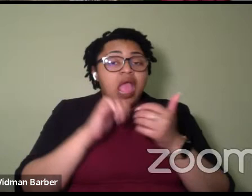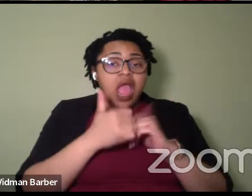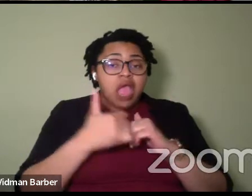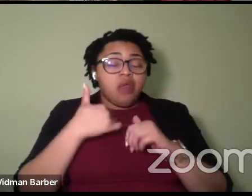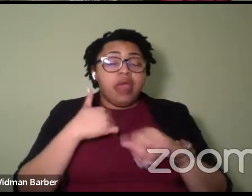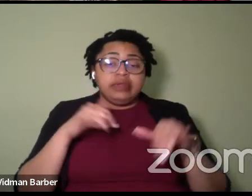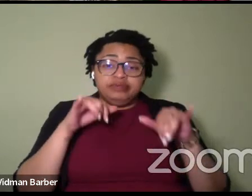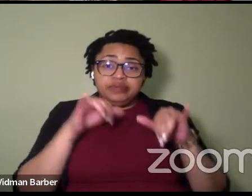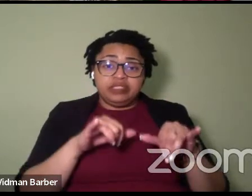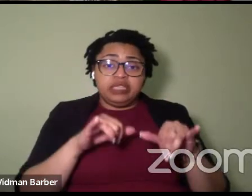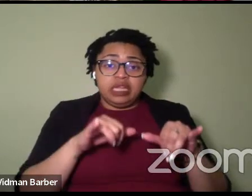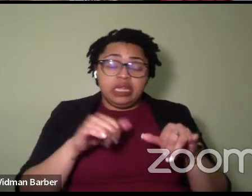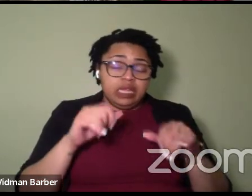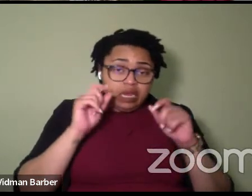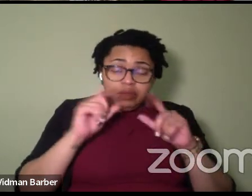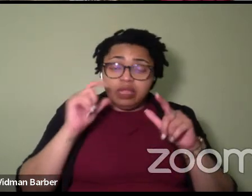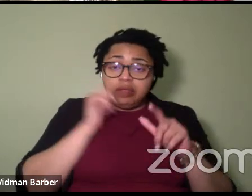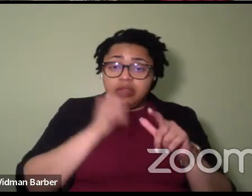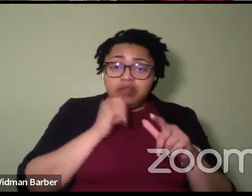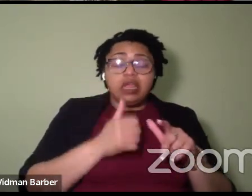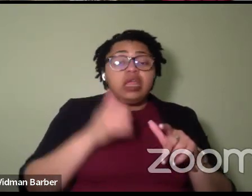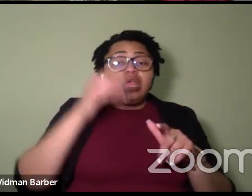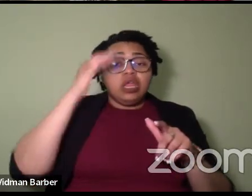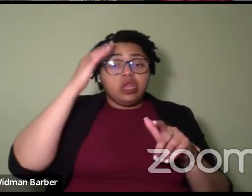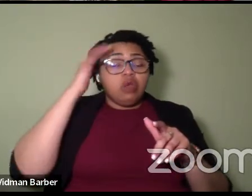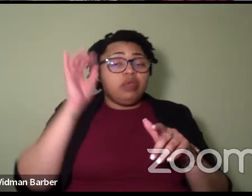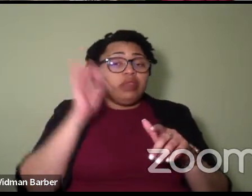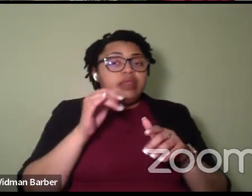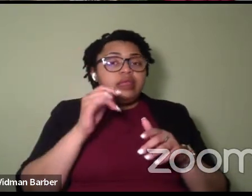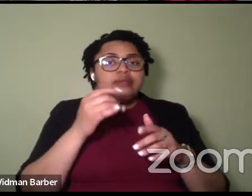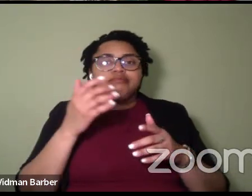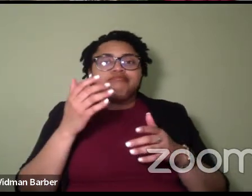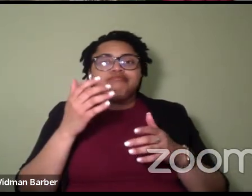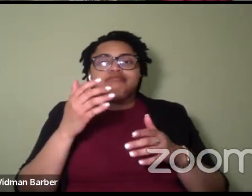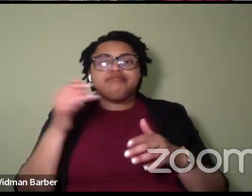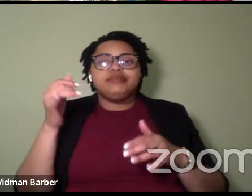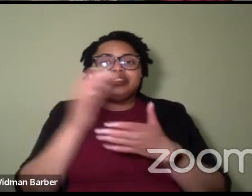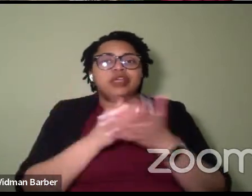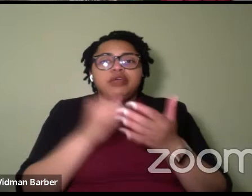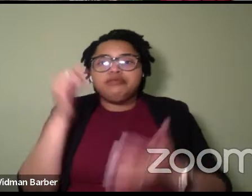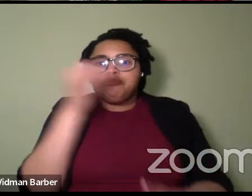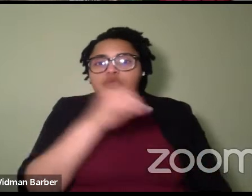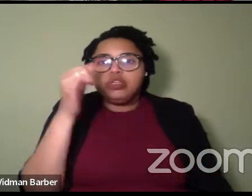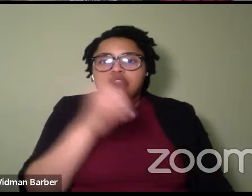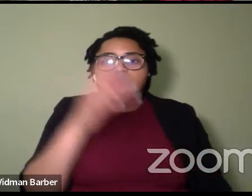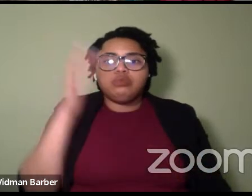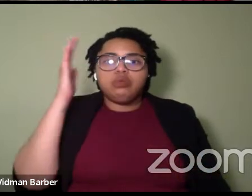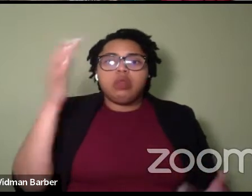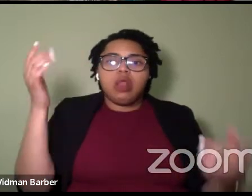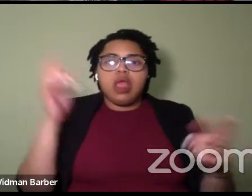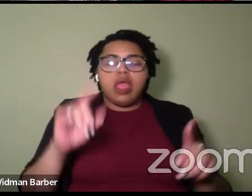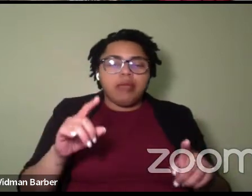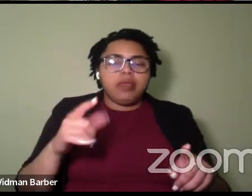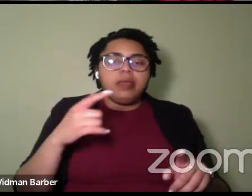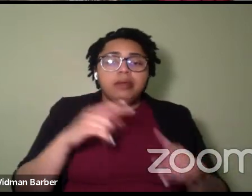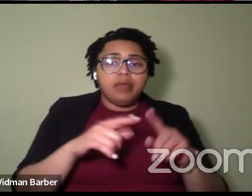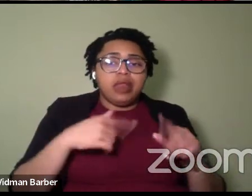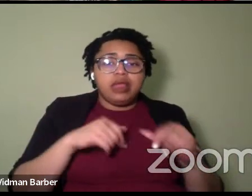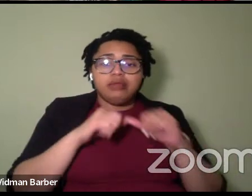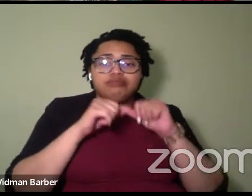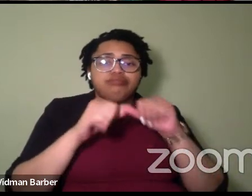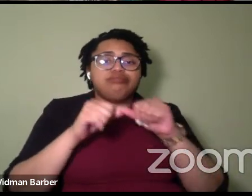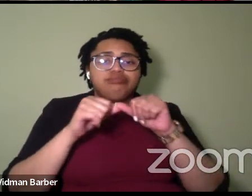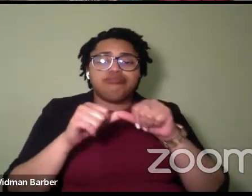every day knowing that some foolishness is probably going to occur, but I keep going? And I think what y'all are talking about is exactly what